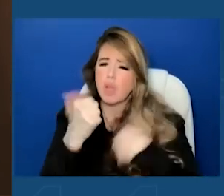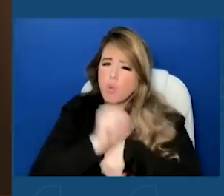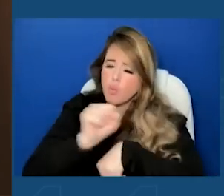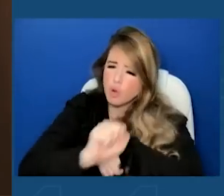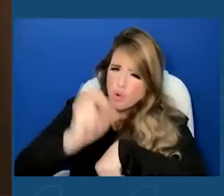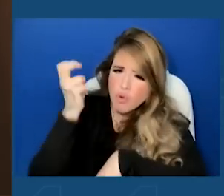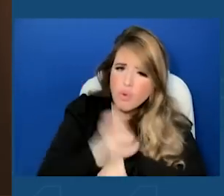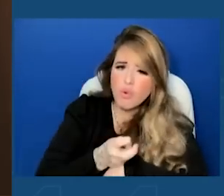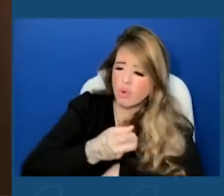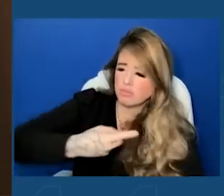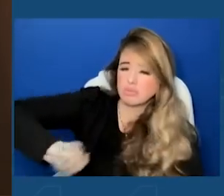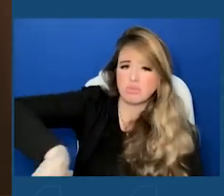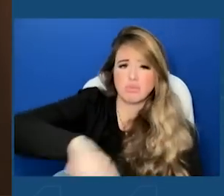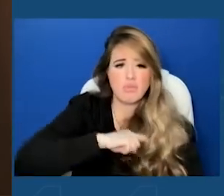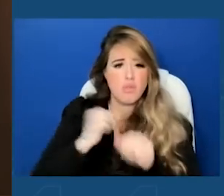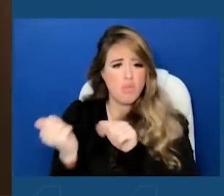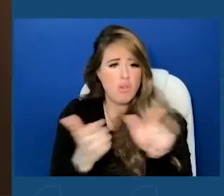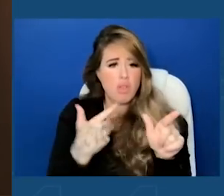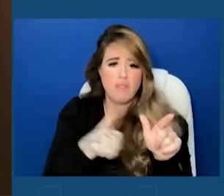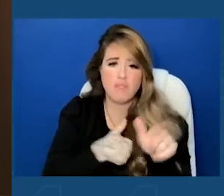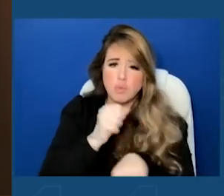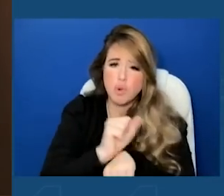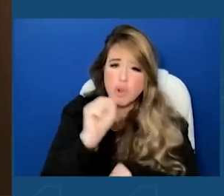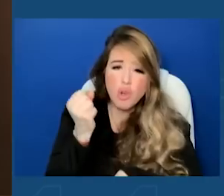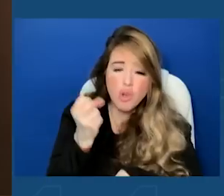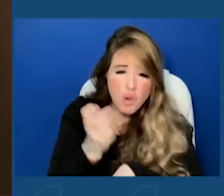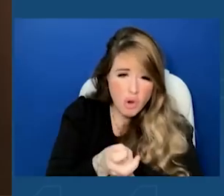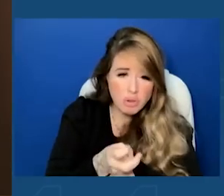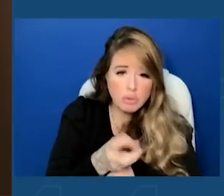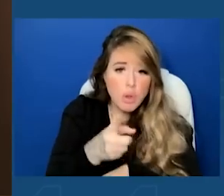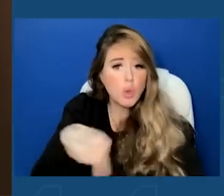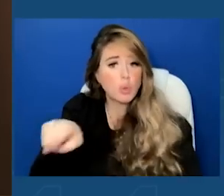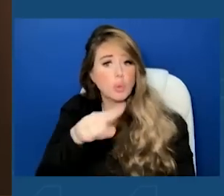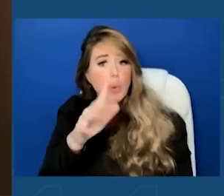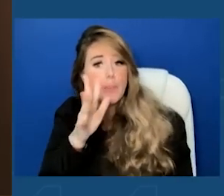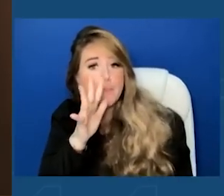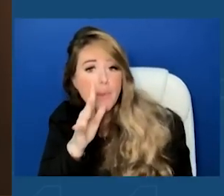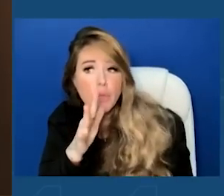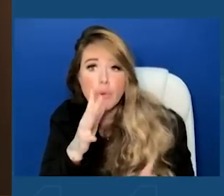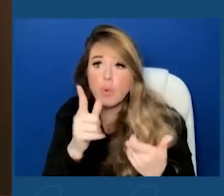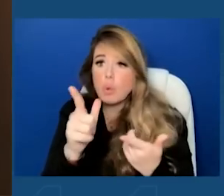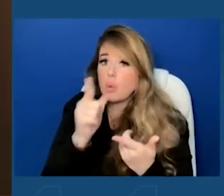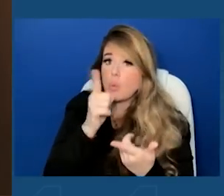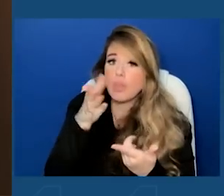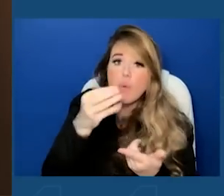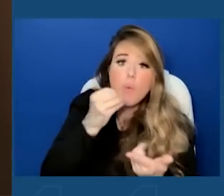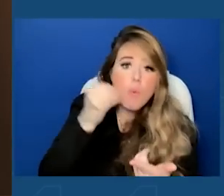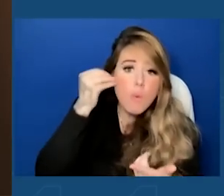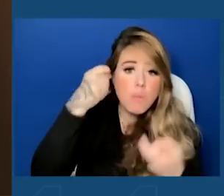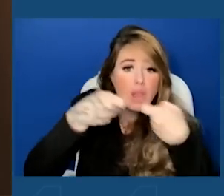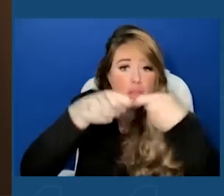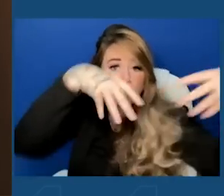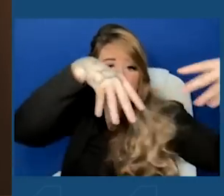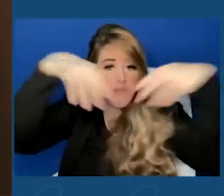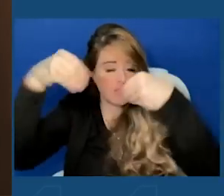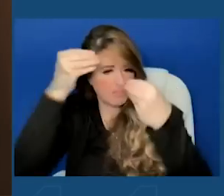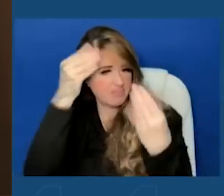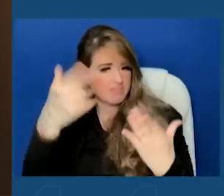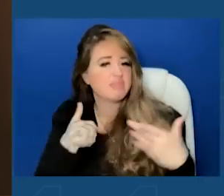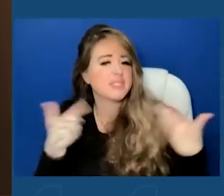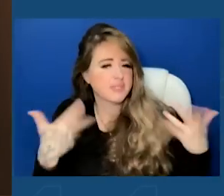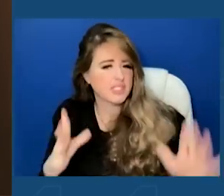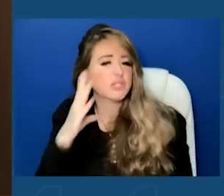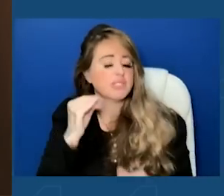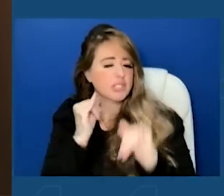them. But if you're that mom at home with kids who've been out of power for a long time, that was me not that many years ago. I know the